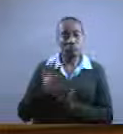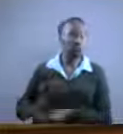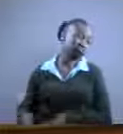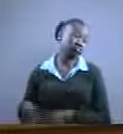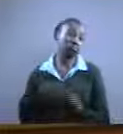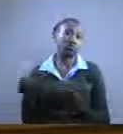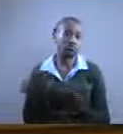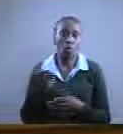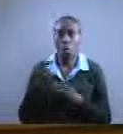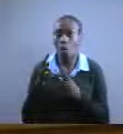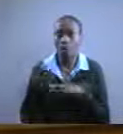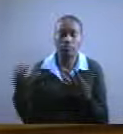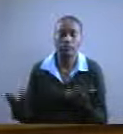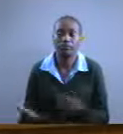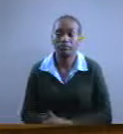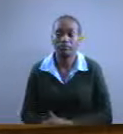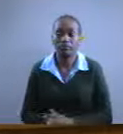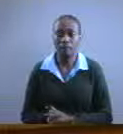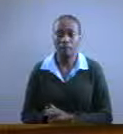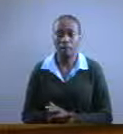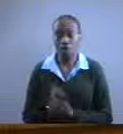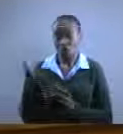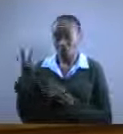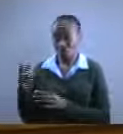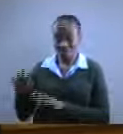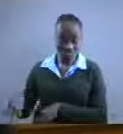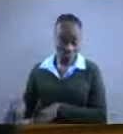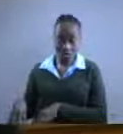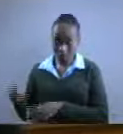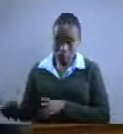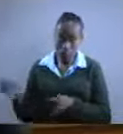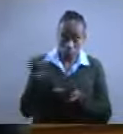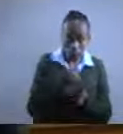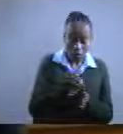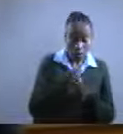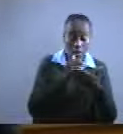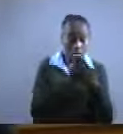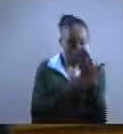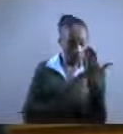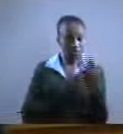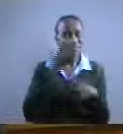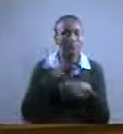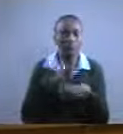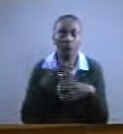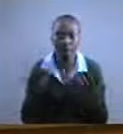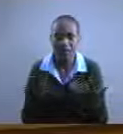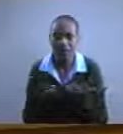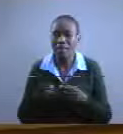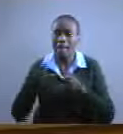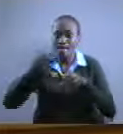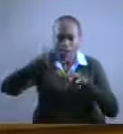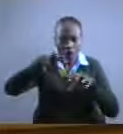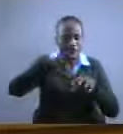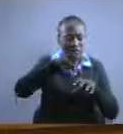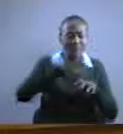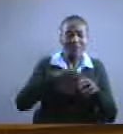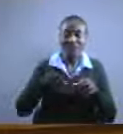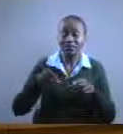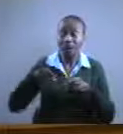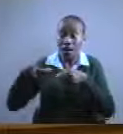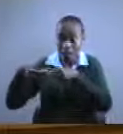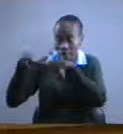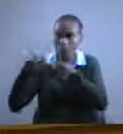these hopeless people are included in the unemployment measure, you can see the truth, that unemployment out of the provinces is second highest in